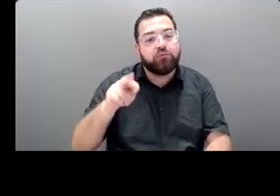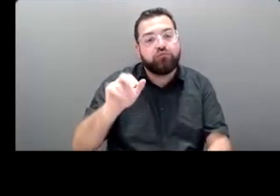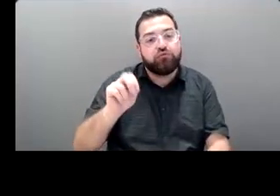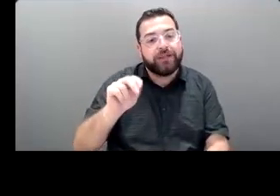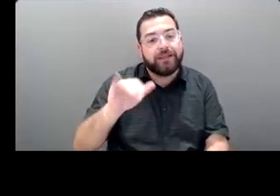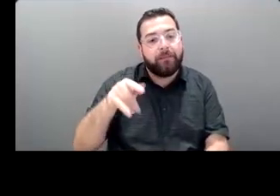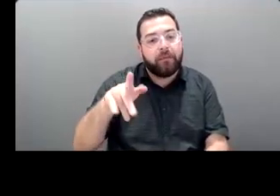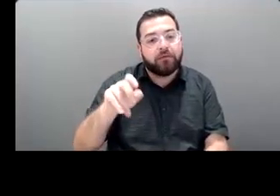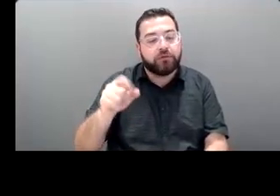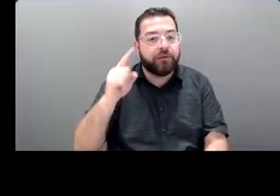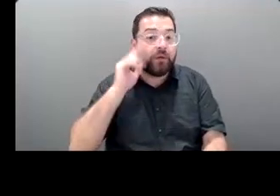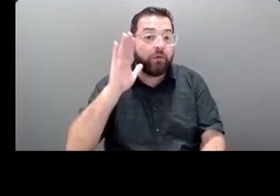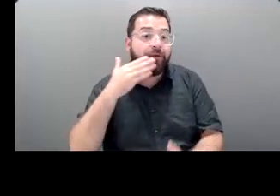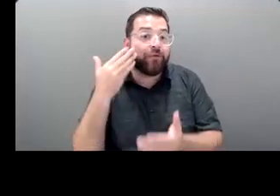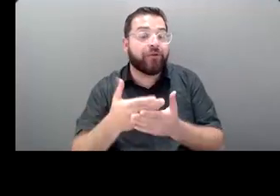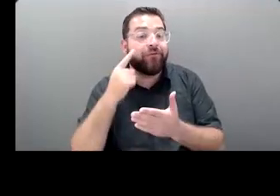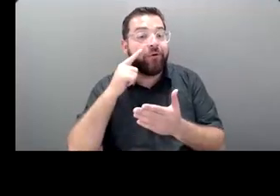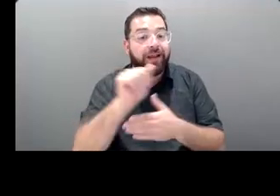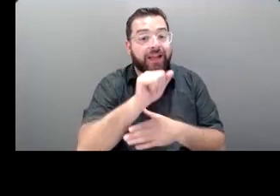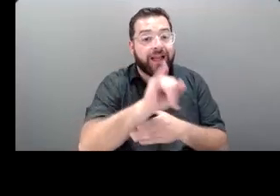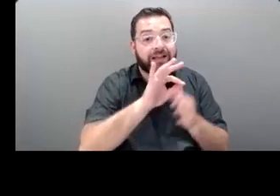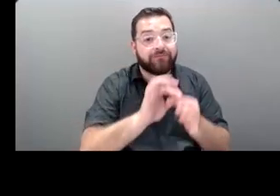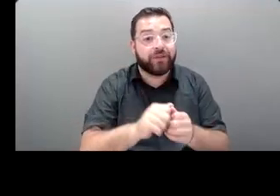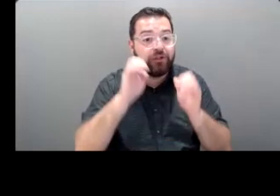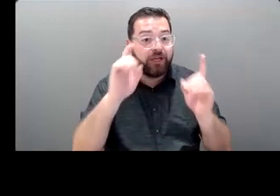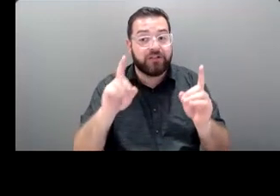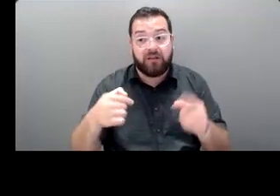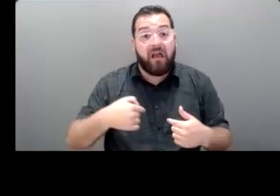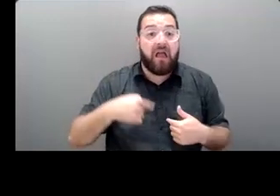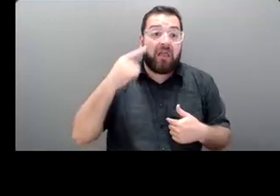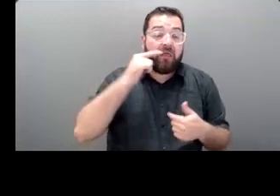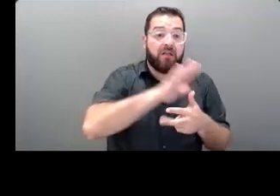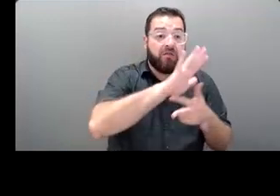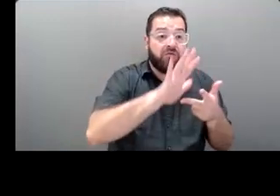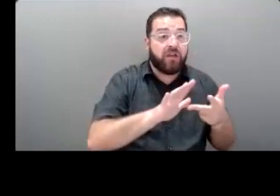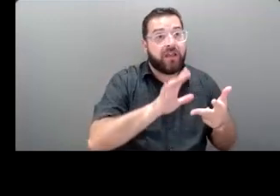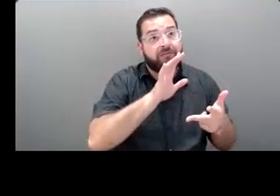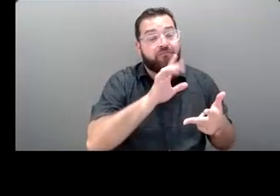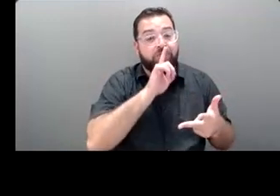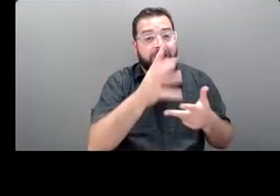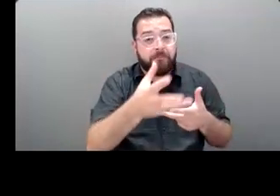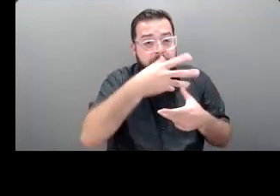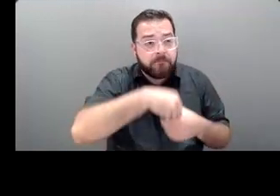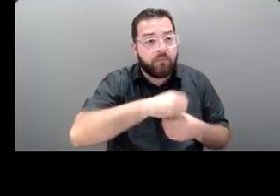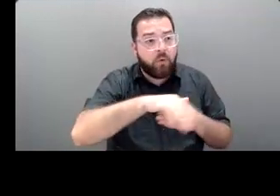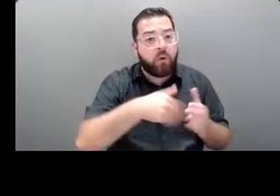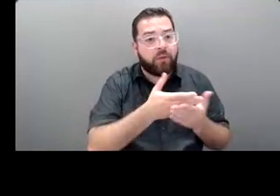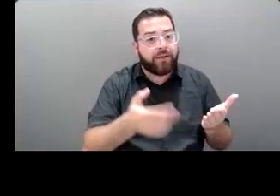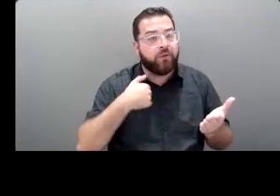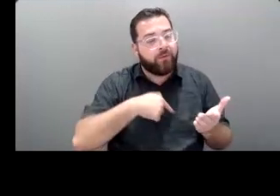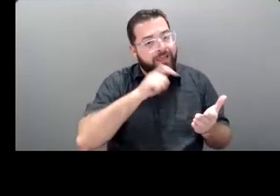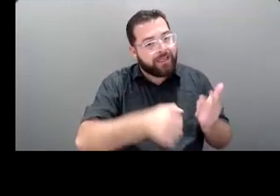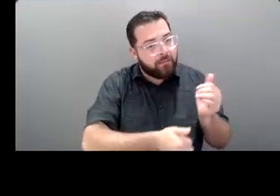in education. These are just 3, right, that I thought of that I thought will really encompass the things that we need to most focus